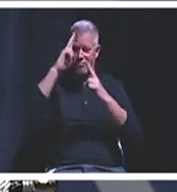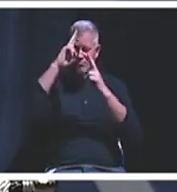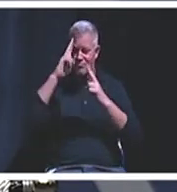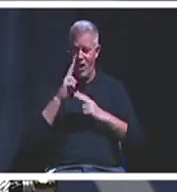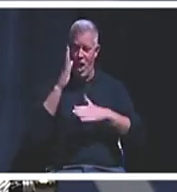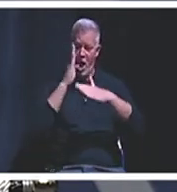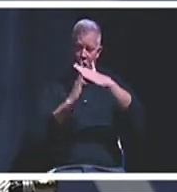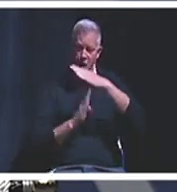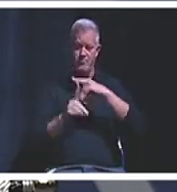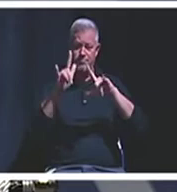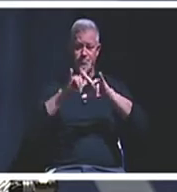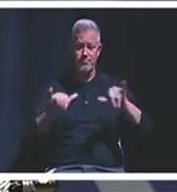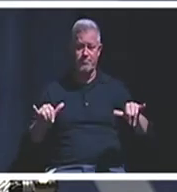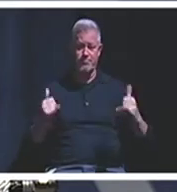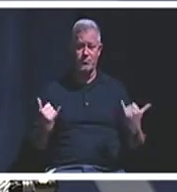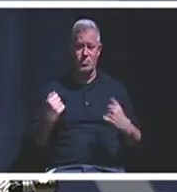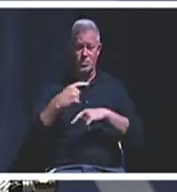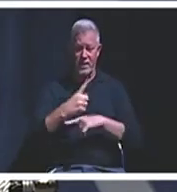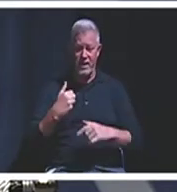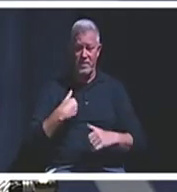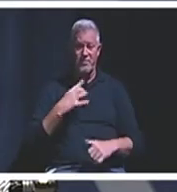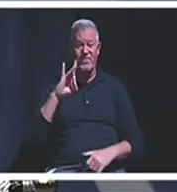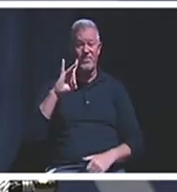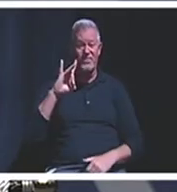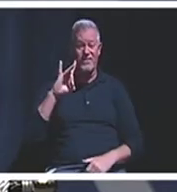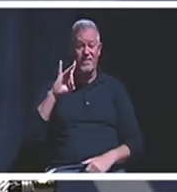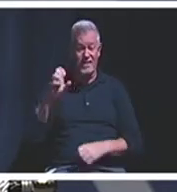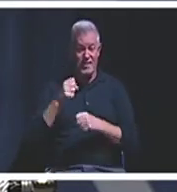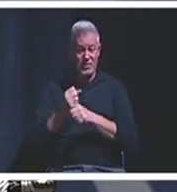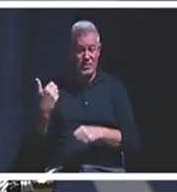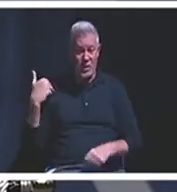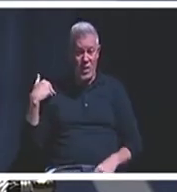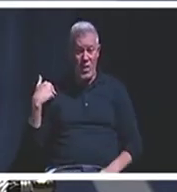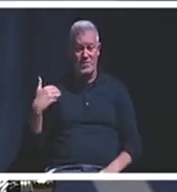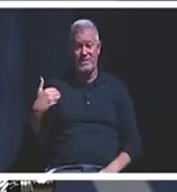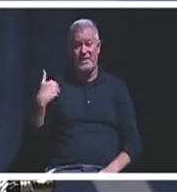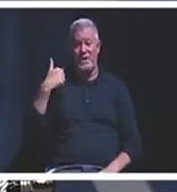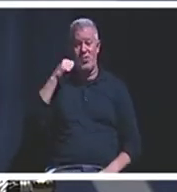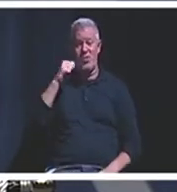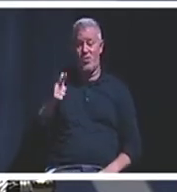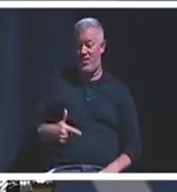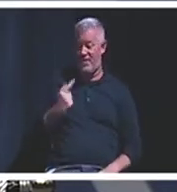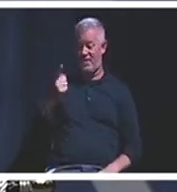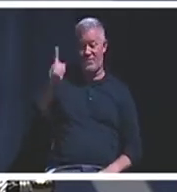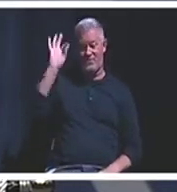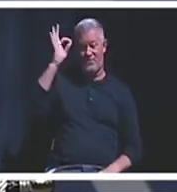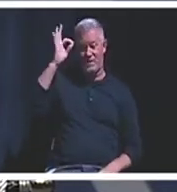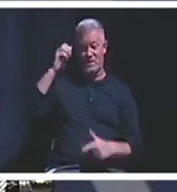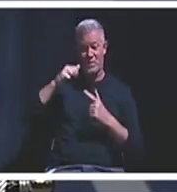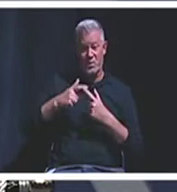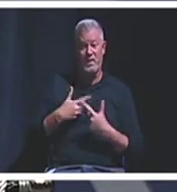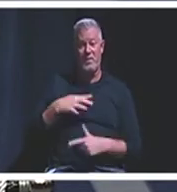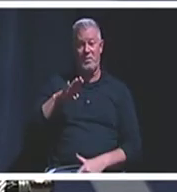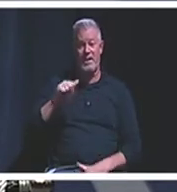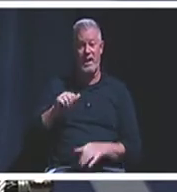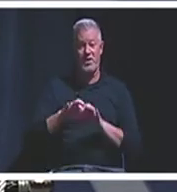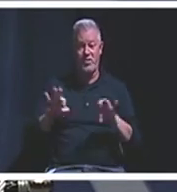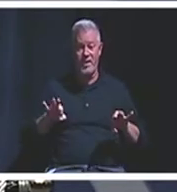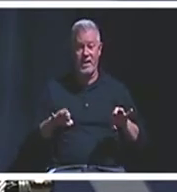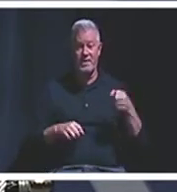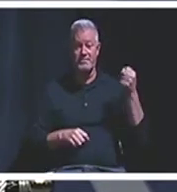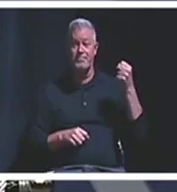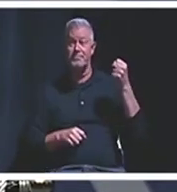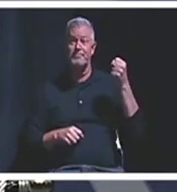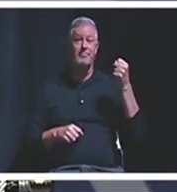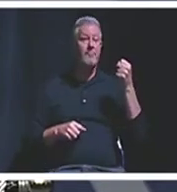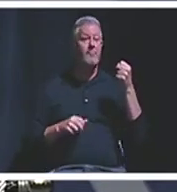today. 8 years ago, I was a young girl in the Philippines with my bachelor's degree, ready to face